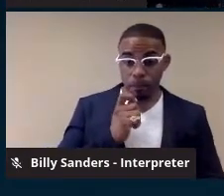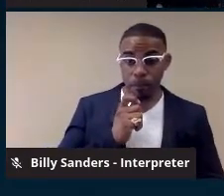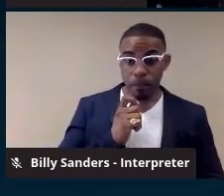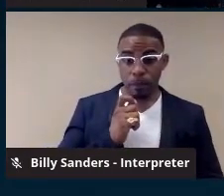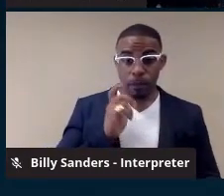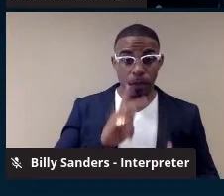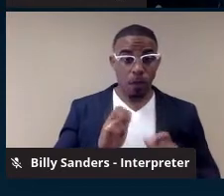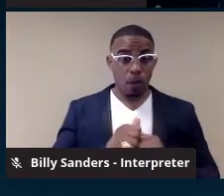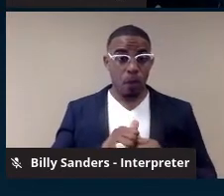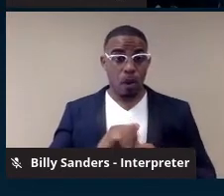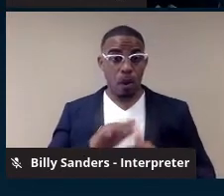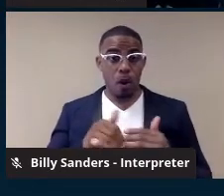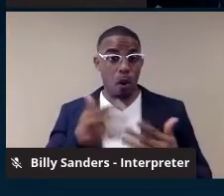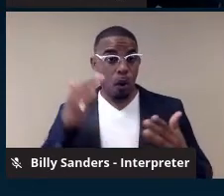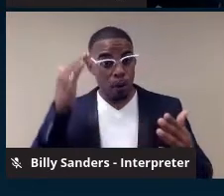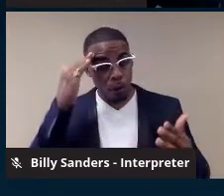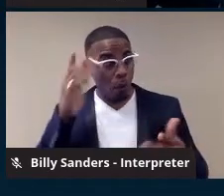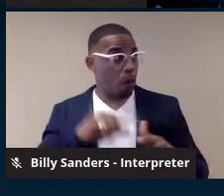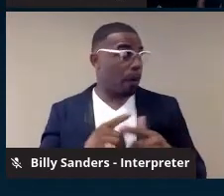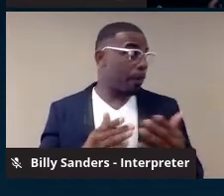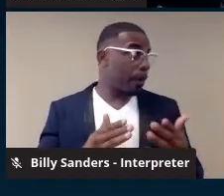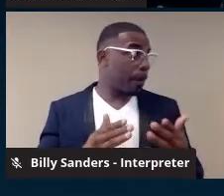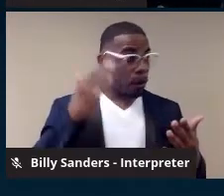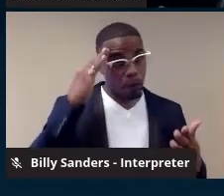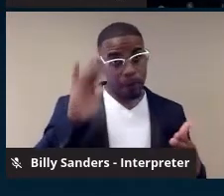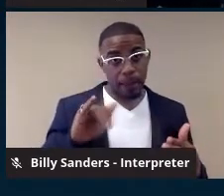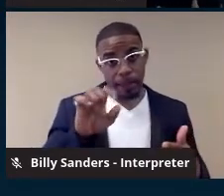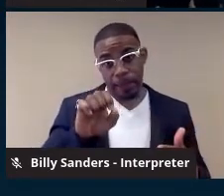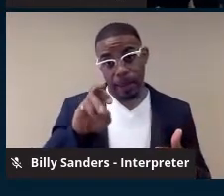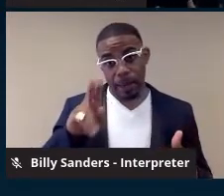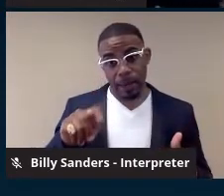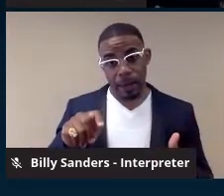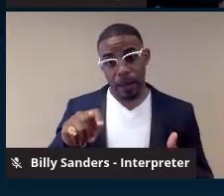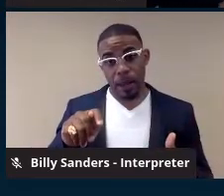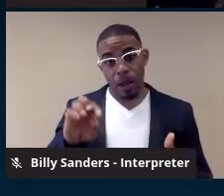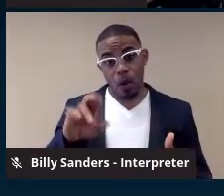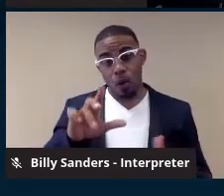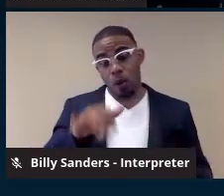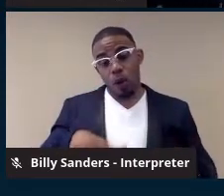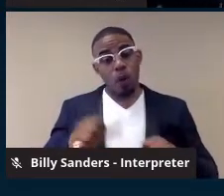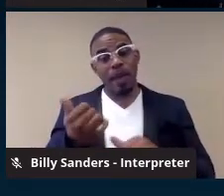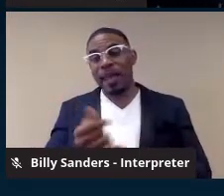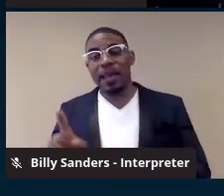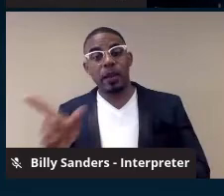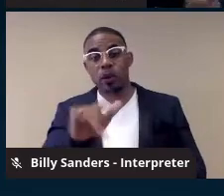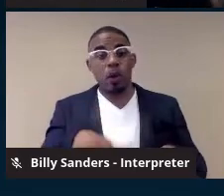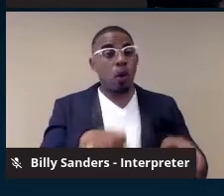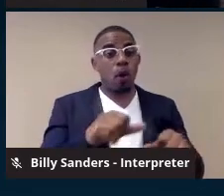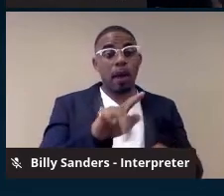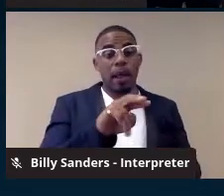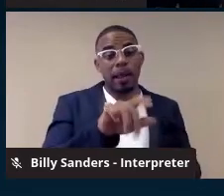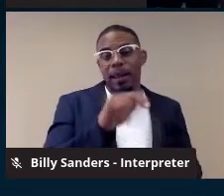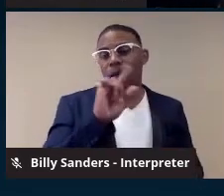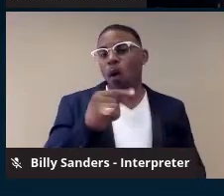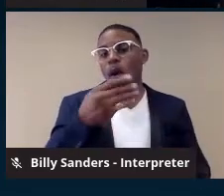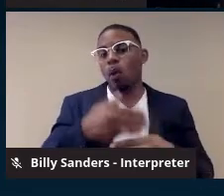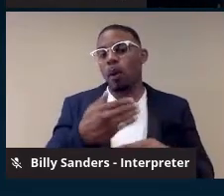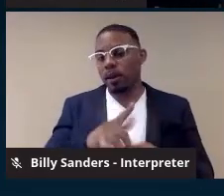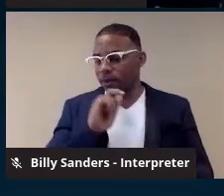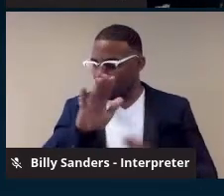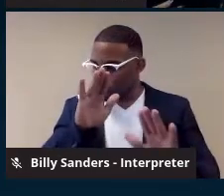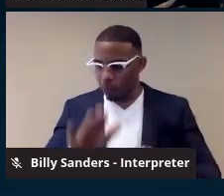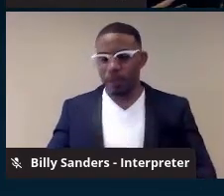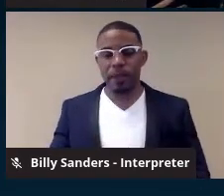folks will probably already know, or maybe already know, that .NET Core you can host anywhere. You can host it in Linux, not just Windows, which is